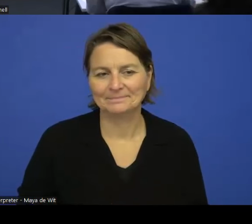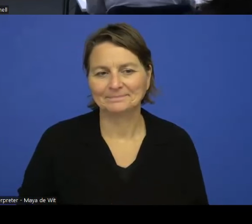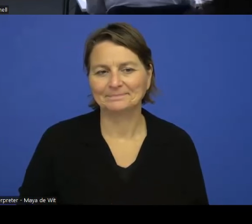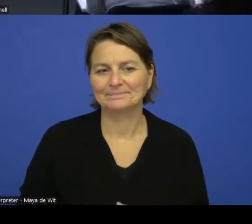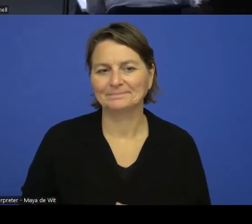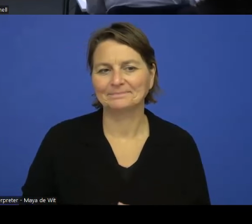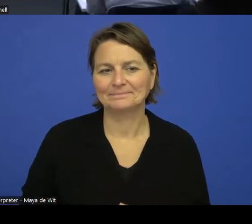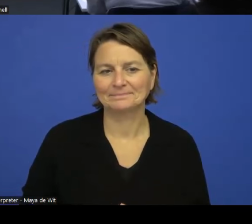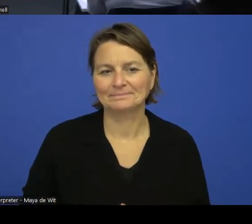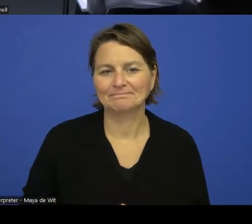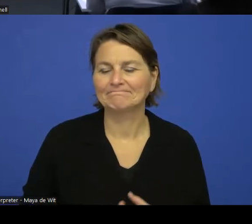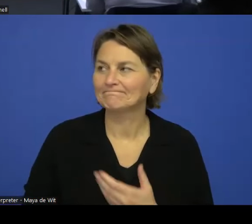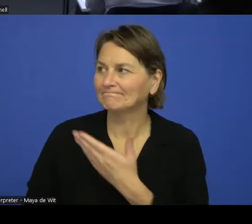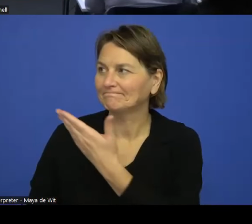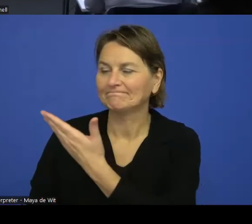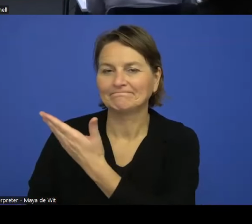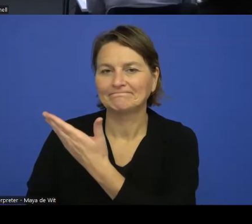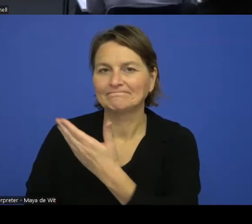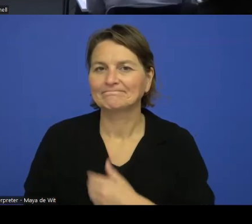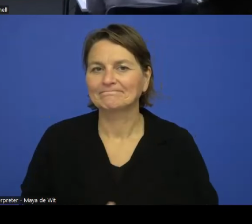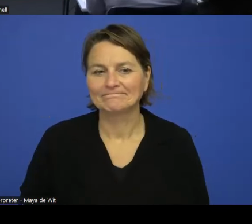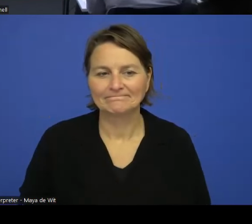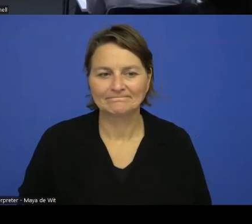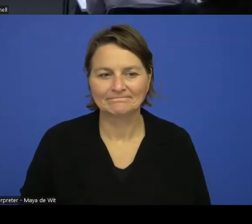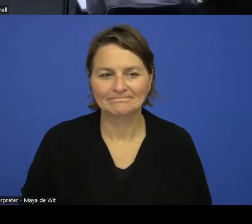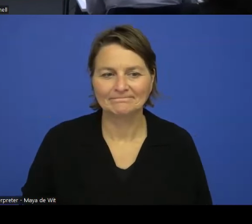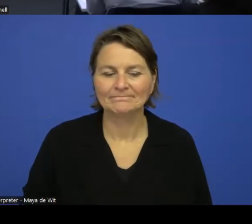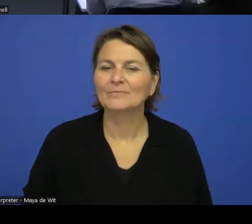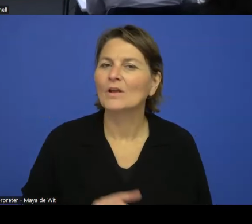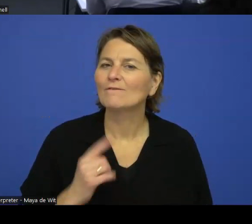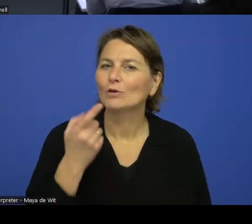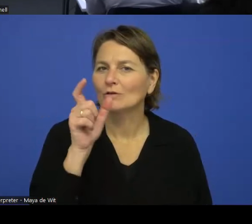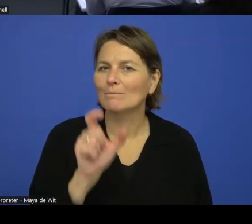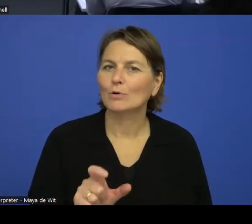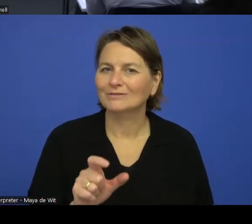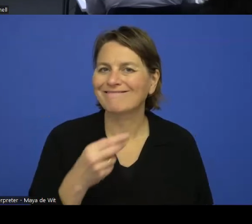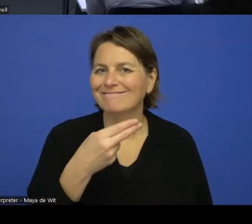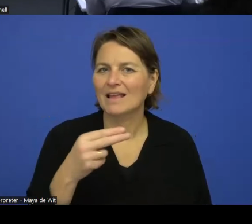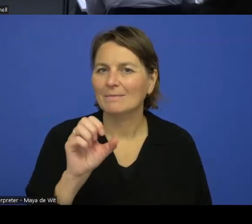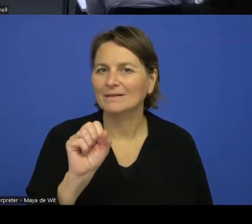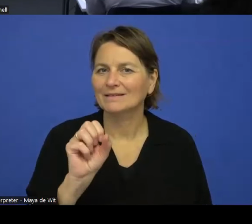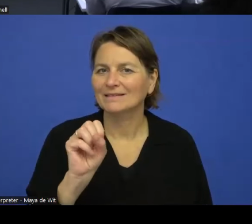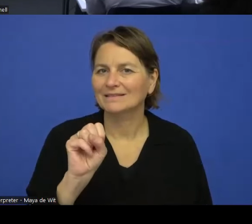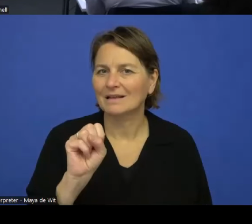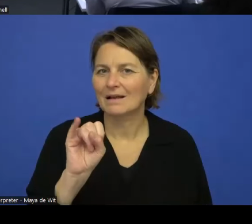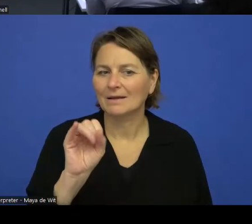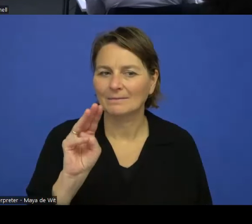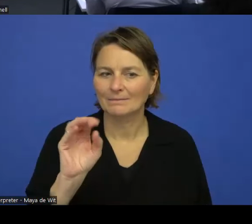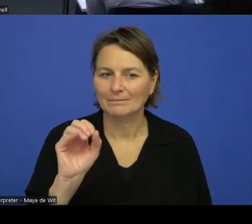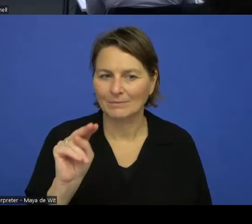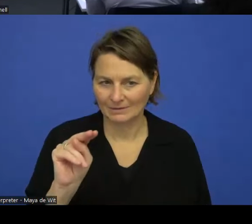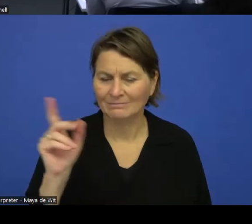Again, this comes from Herbert Simon, really thinking about kind of economic rationality. But I really liked it because it's the idea